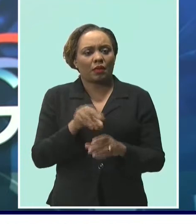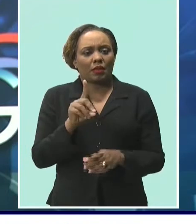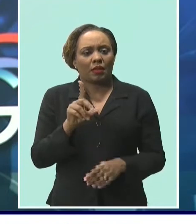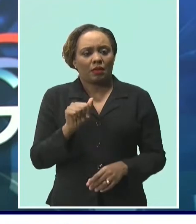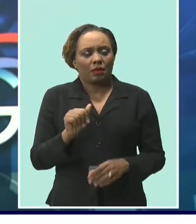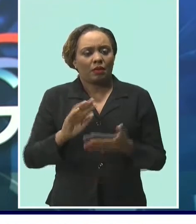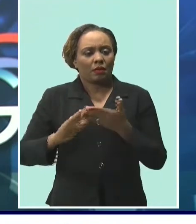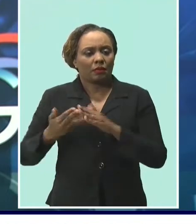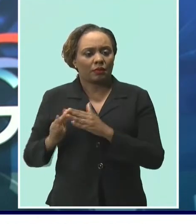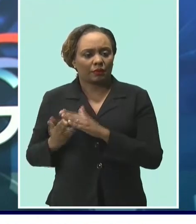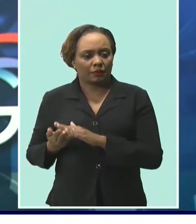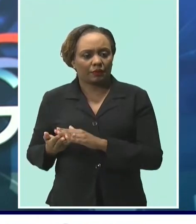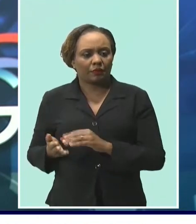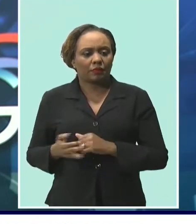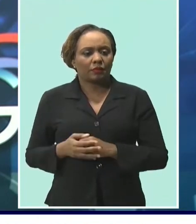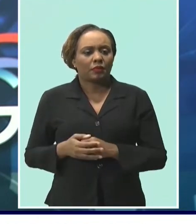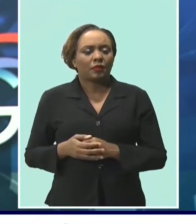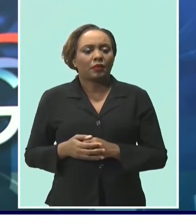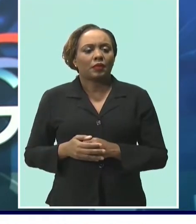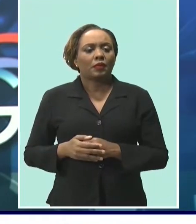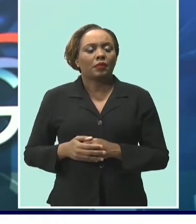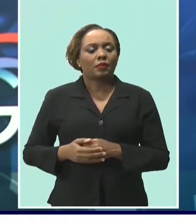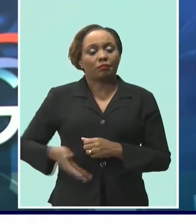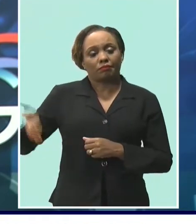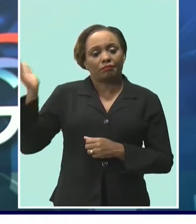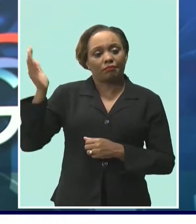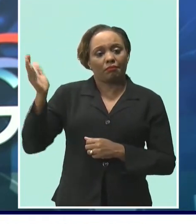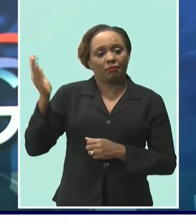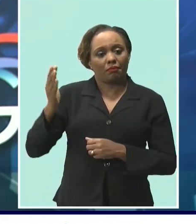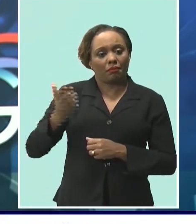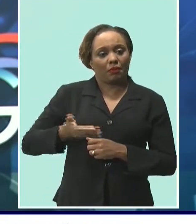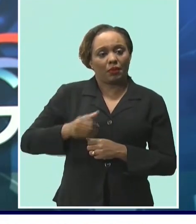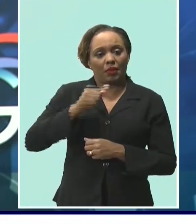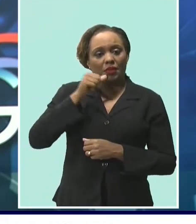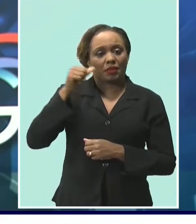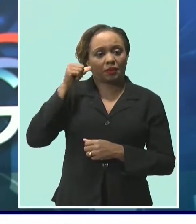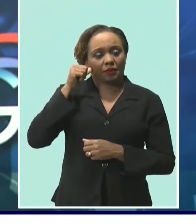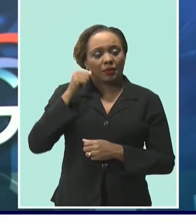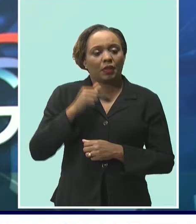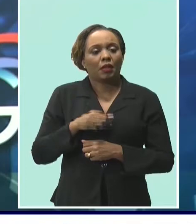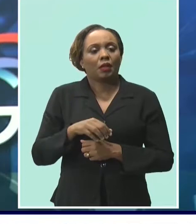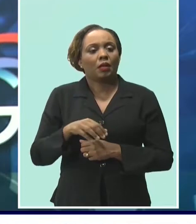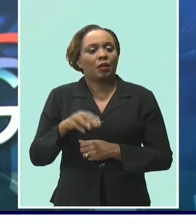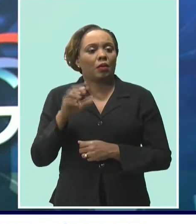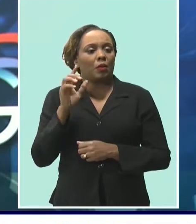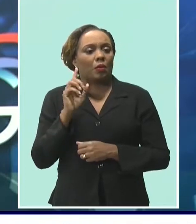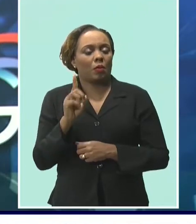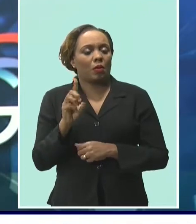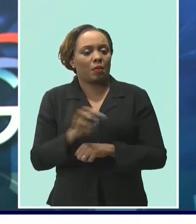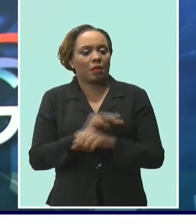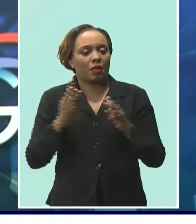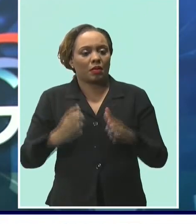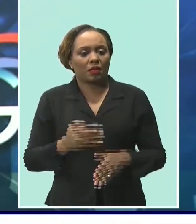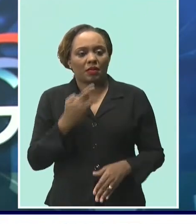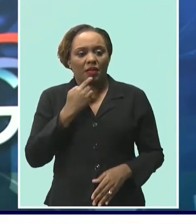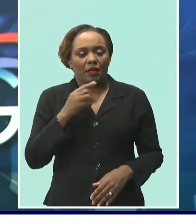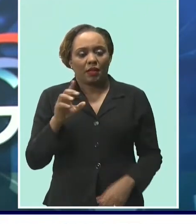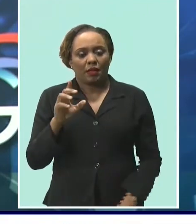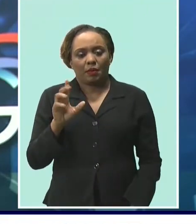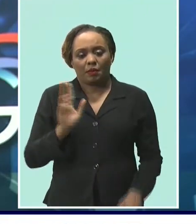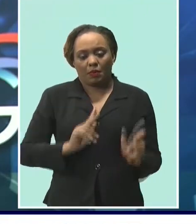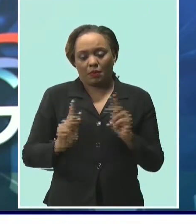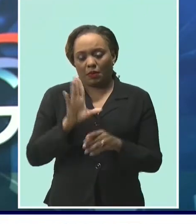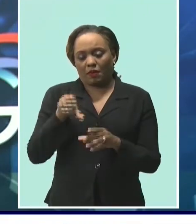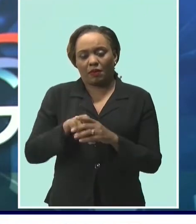estimates debate on his ministry last evening, Small Business Minister Dwight Sutherland says the disabled community must have equal opportunities to